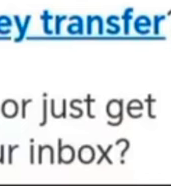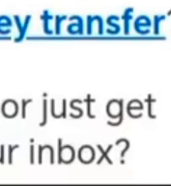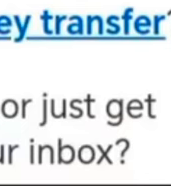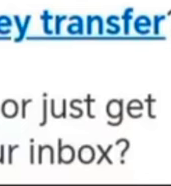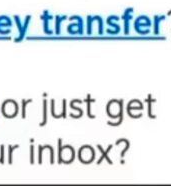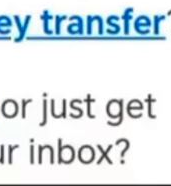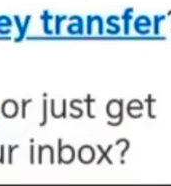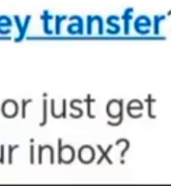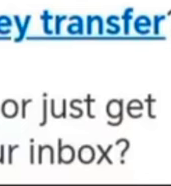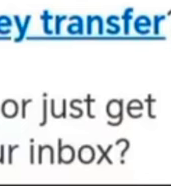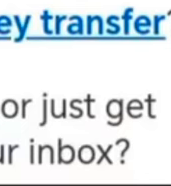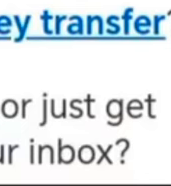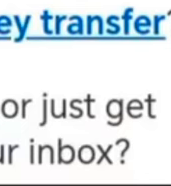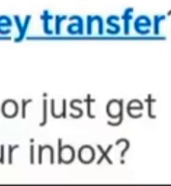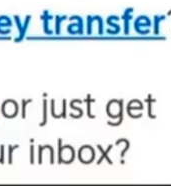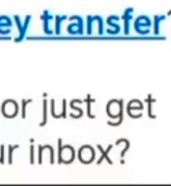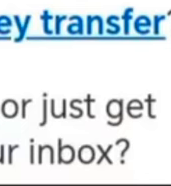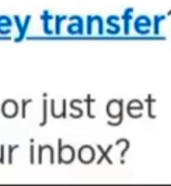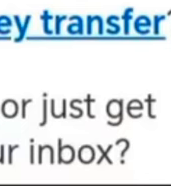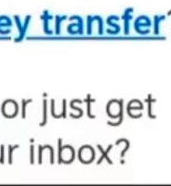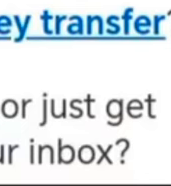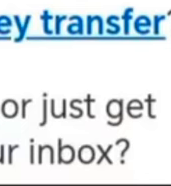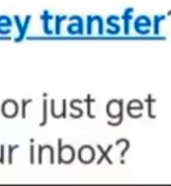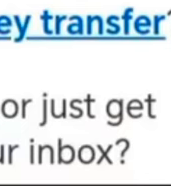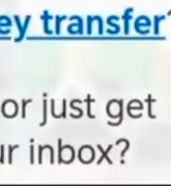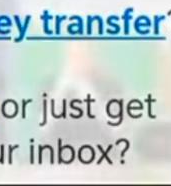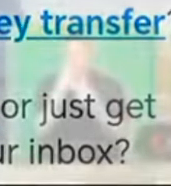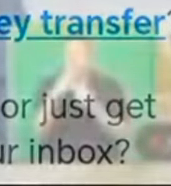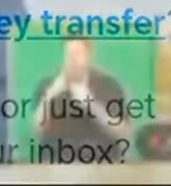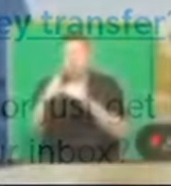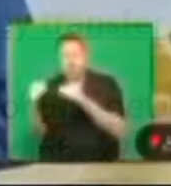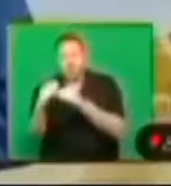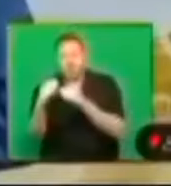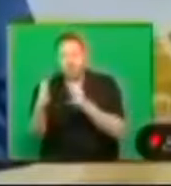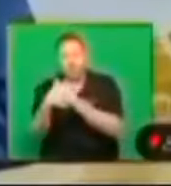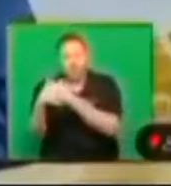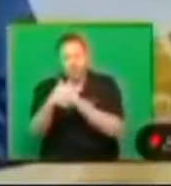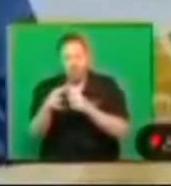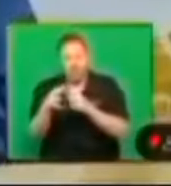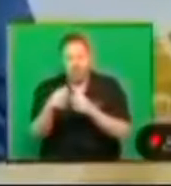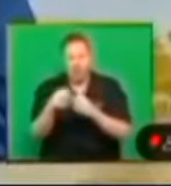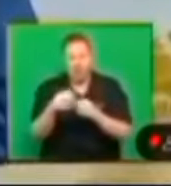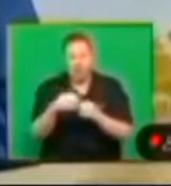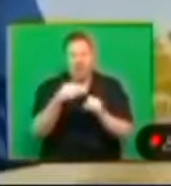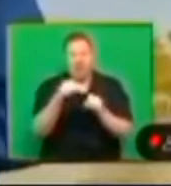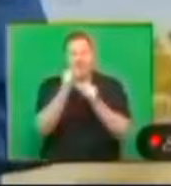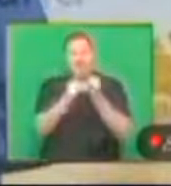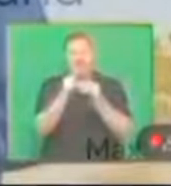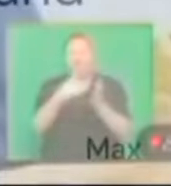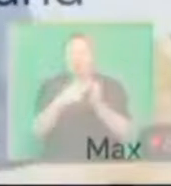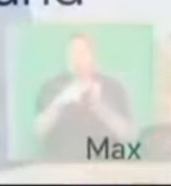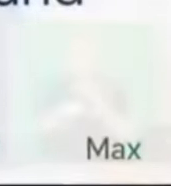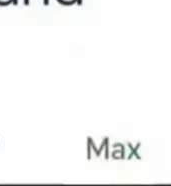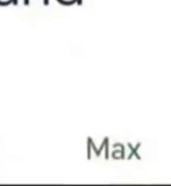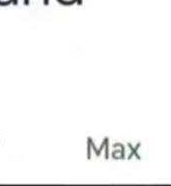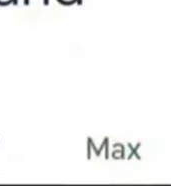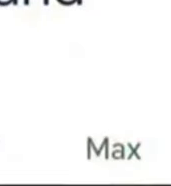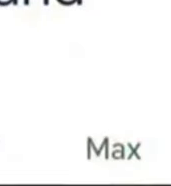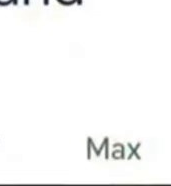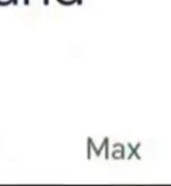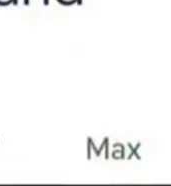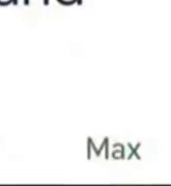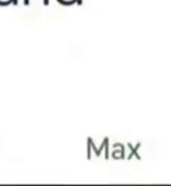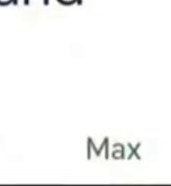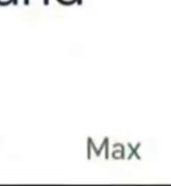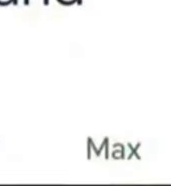was nothing else than 11 rand 55. Yesterday, it was 18